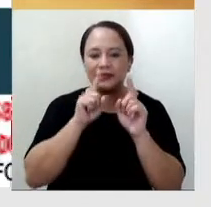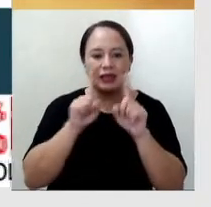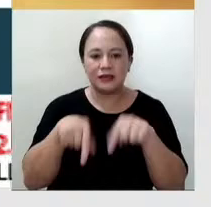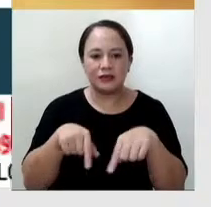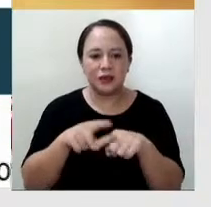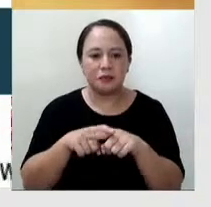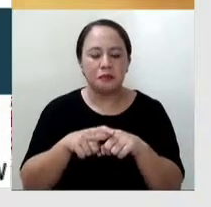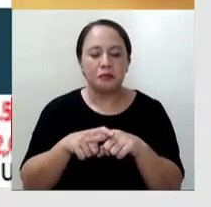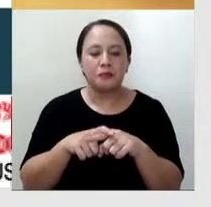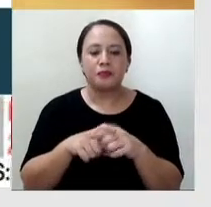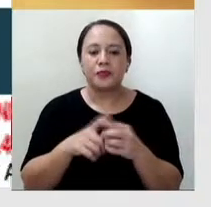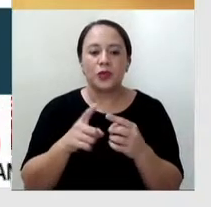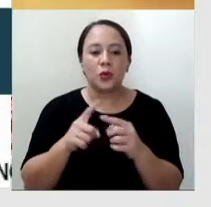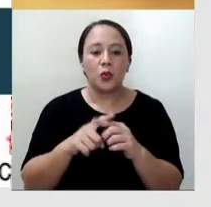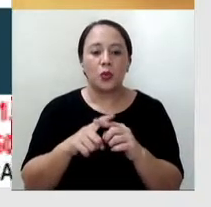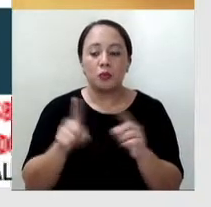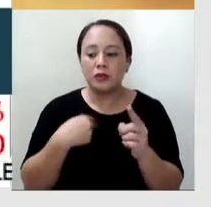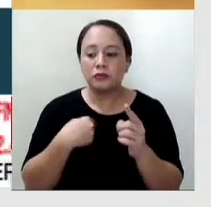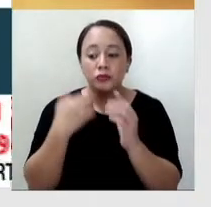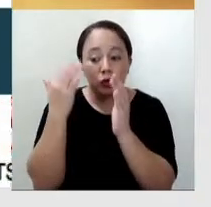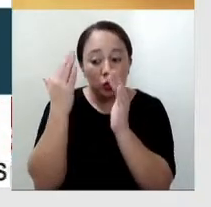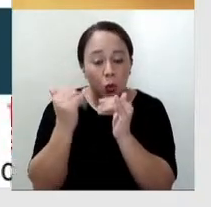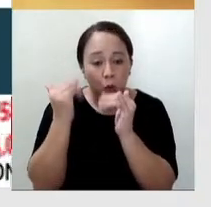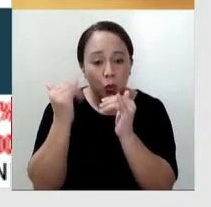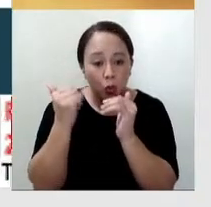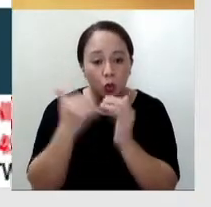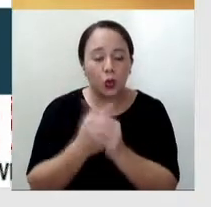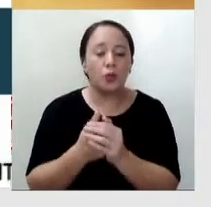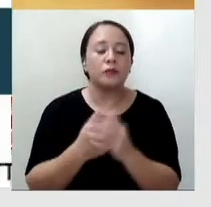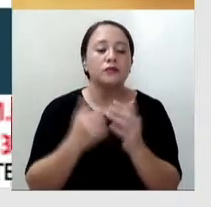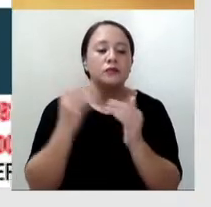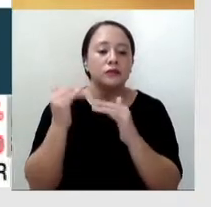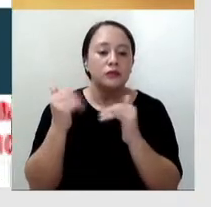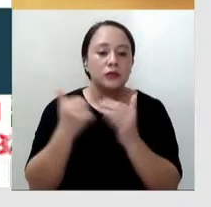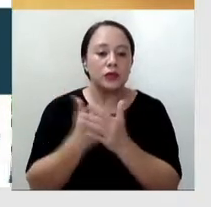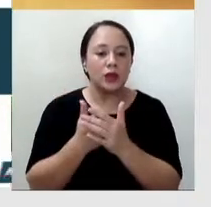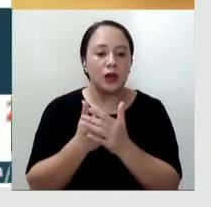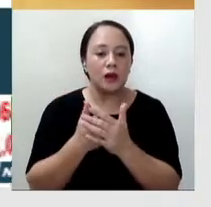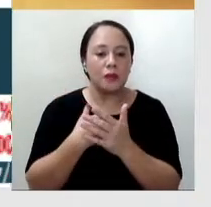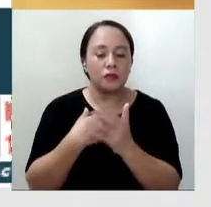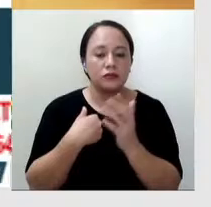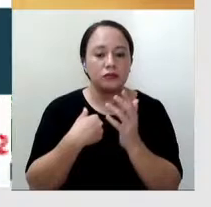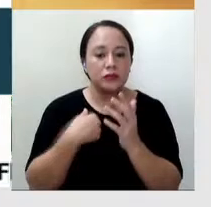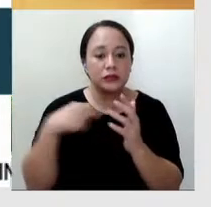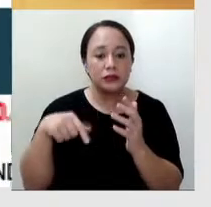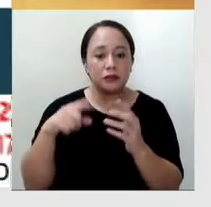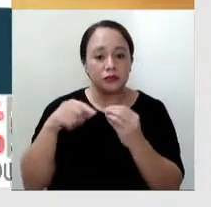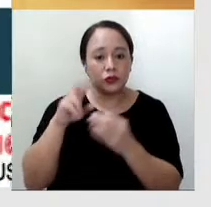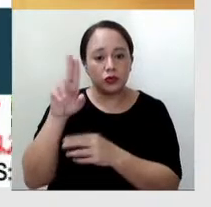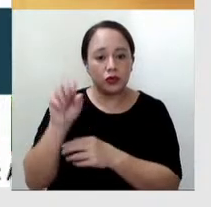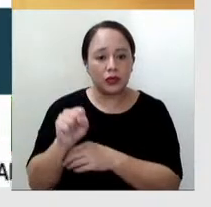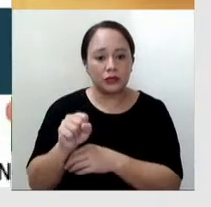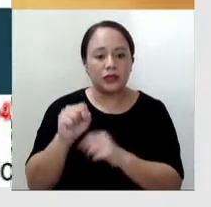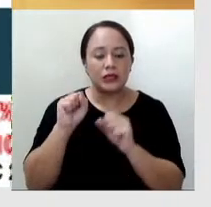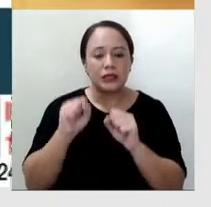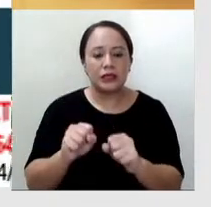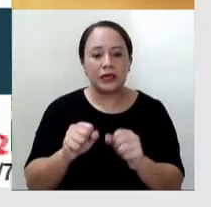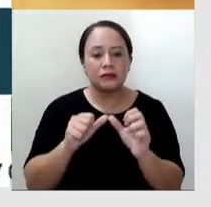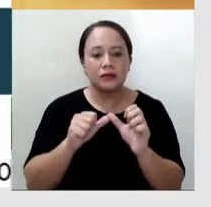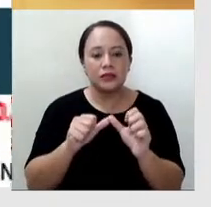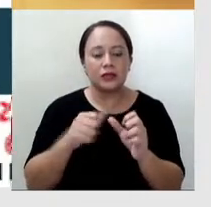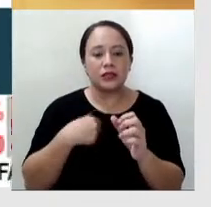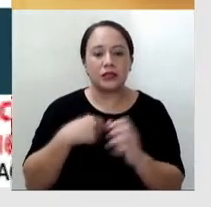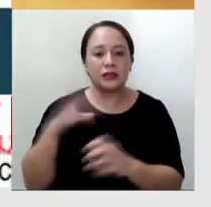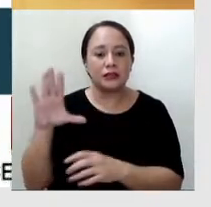you know what I'm also hoping and speaking as a US citizen is that these reports and these findings will also compel civil